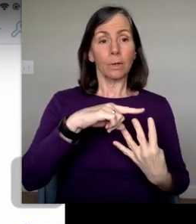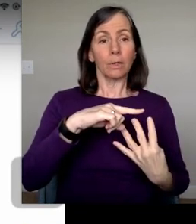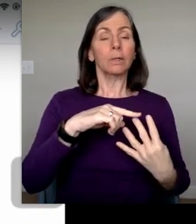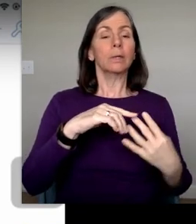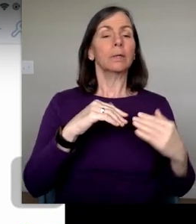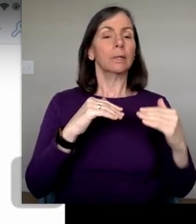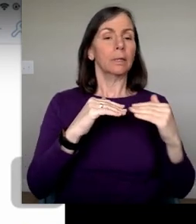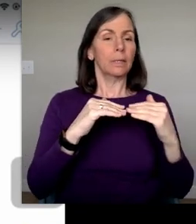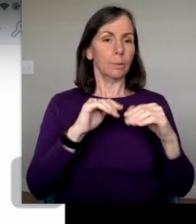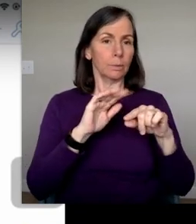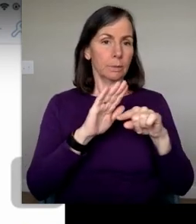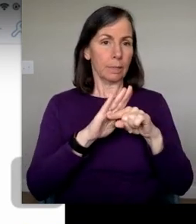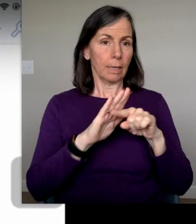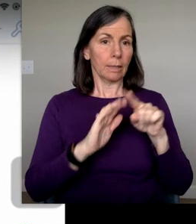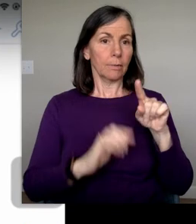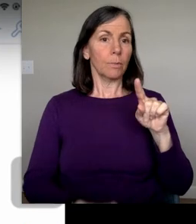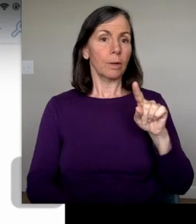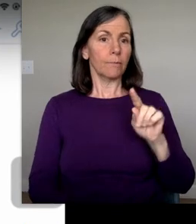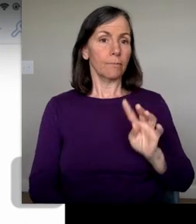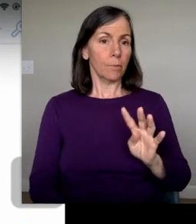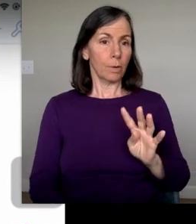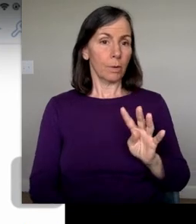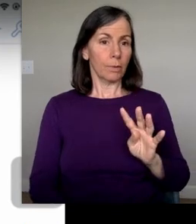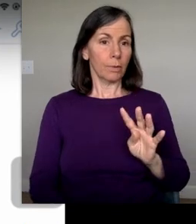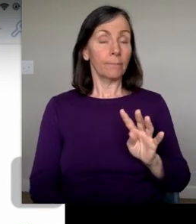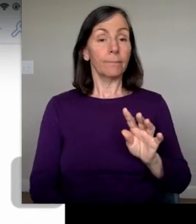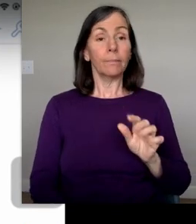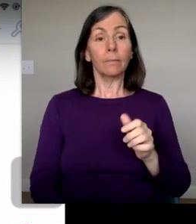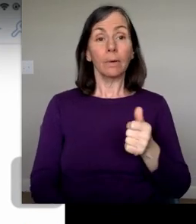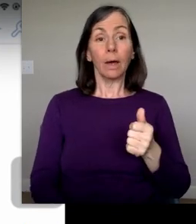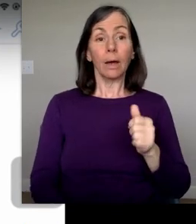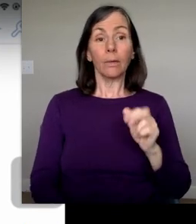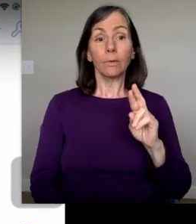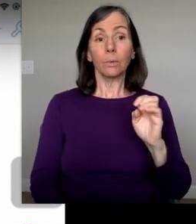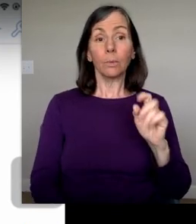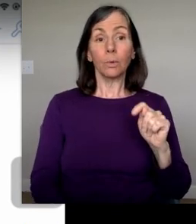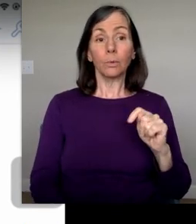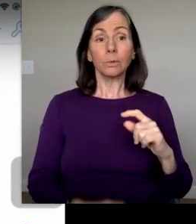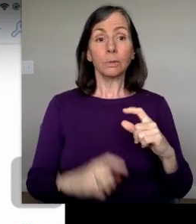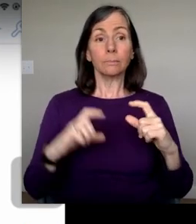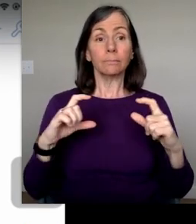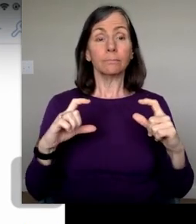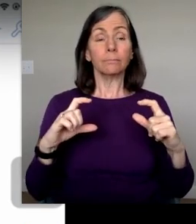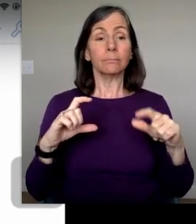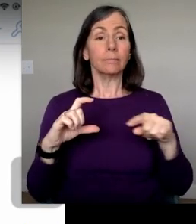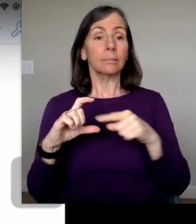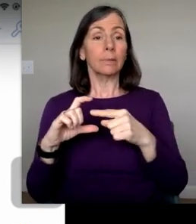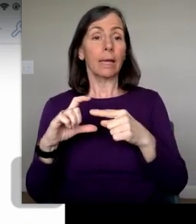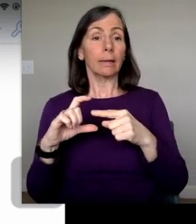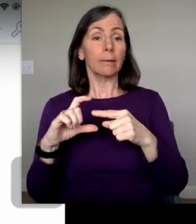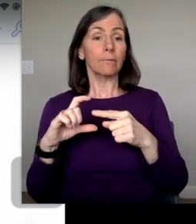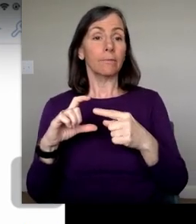So our other root is negative 1/4, comma, 0.